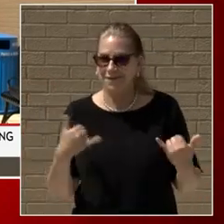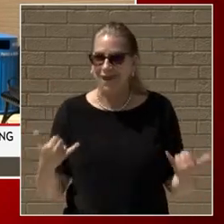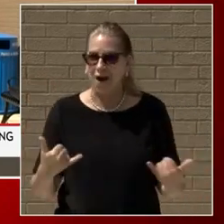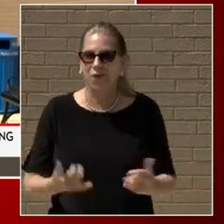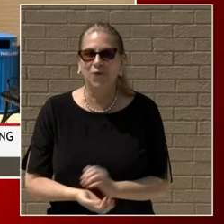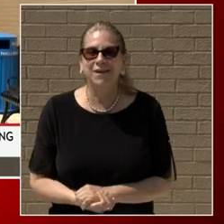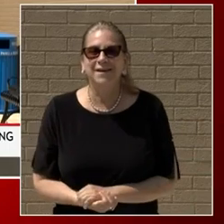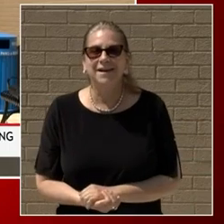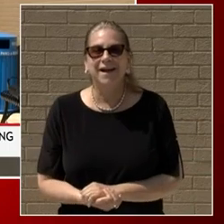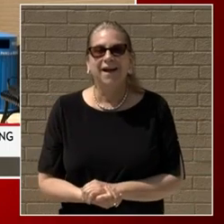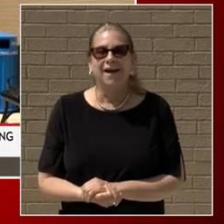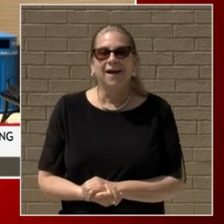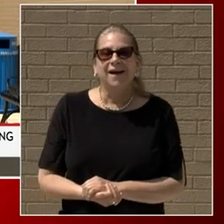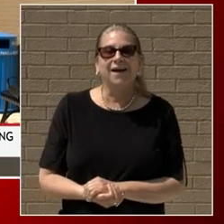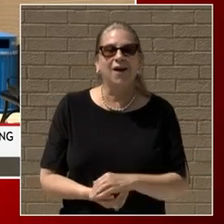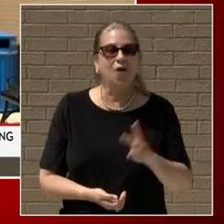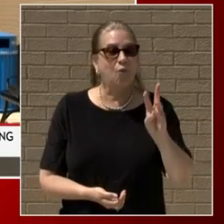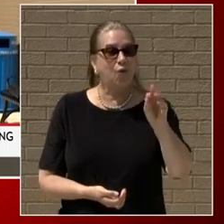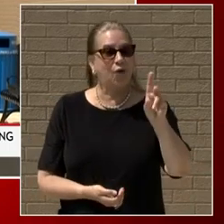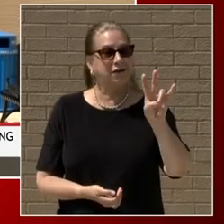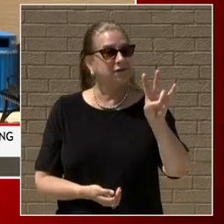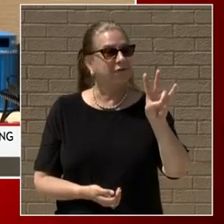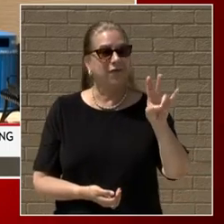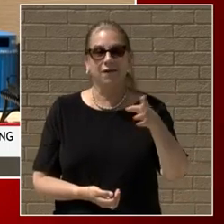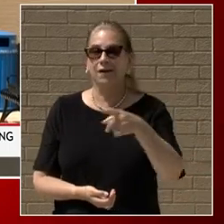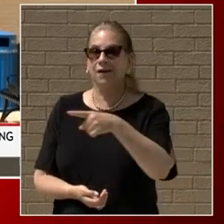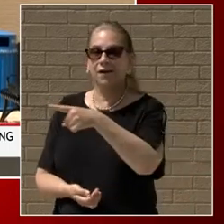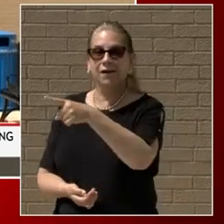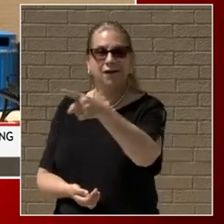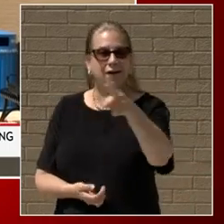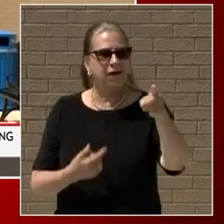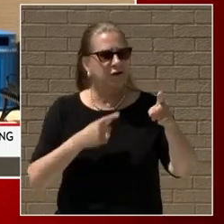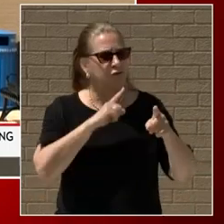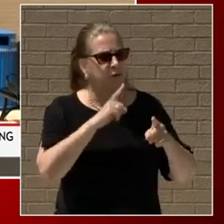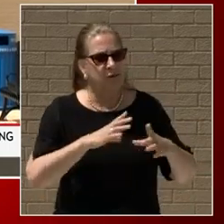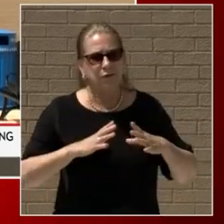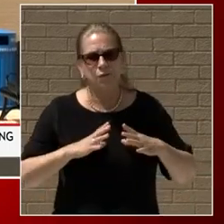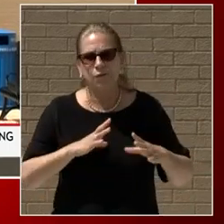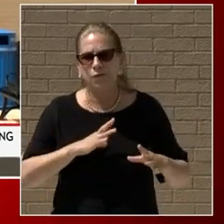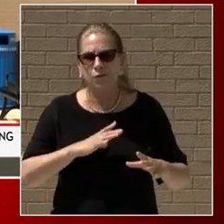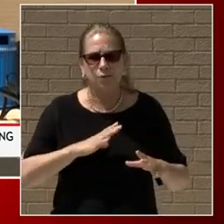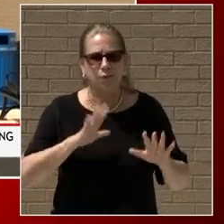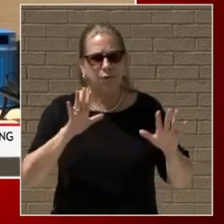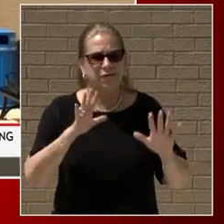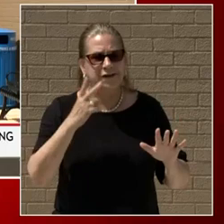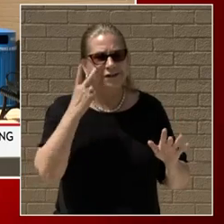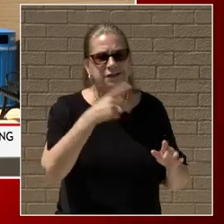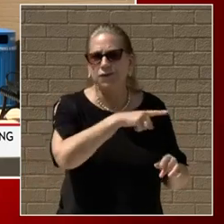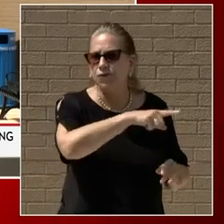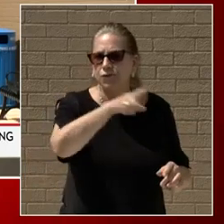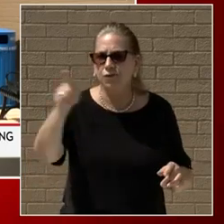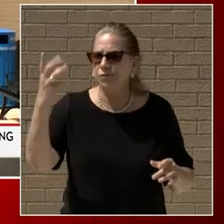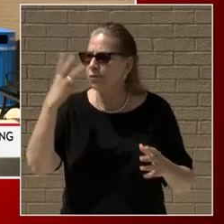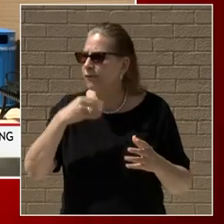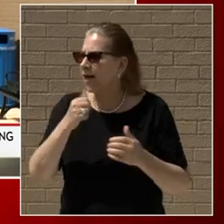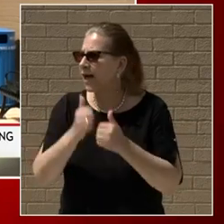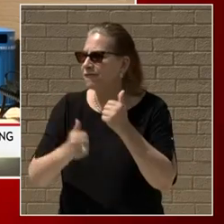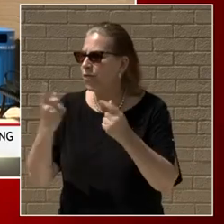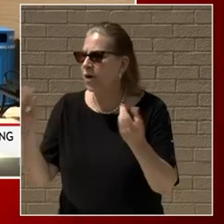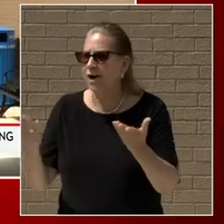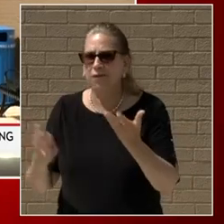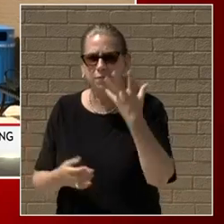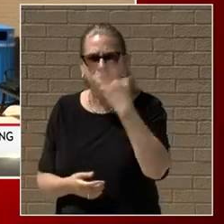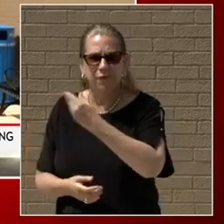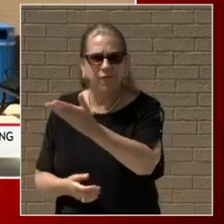Good morning, Ward 7. It's wonderful to see you. You look marvelous. It's wonderful to see everybody in person, and